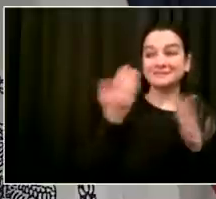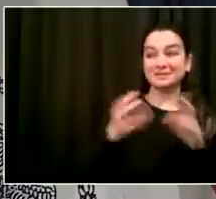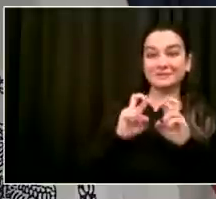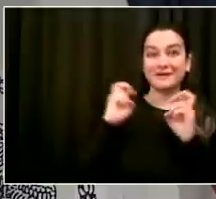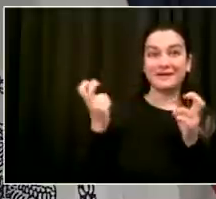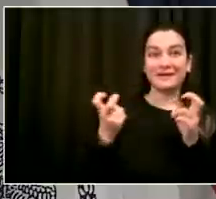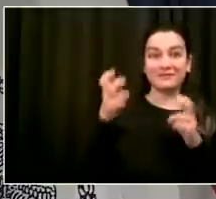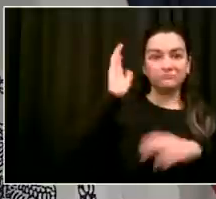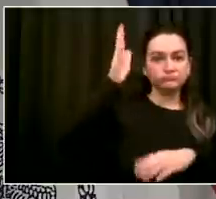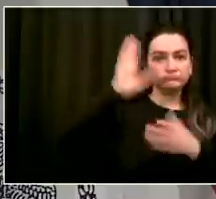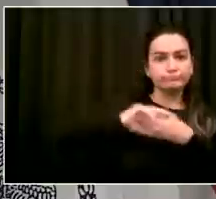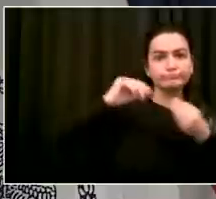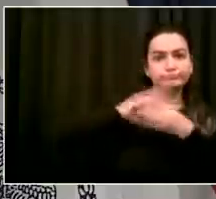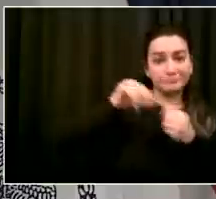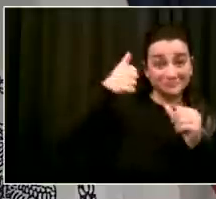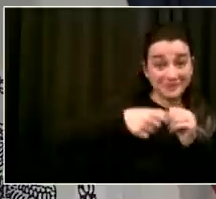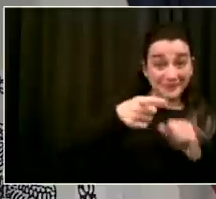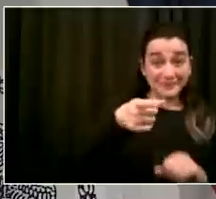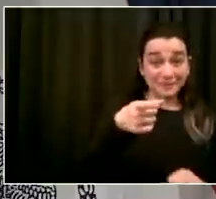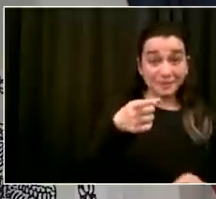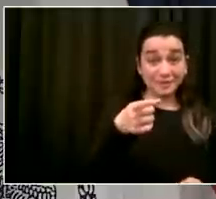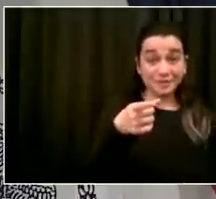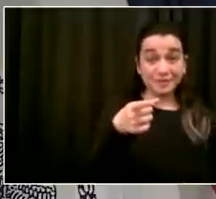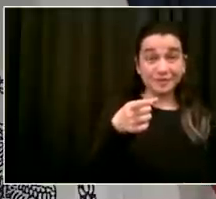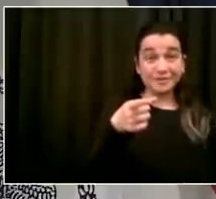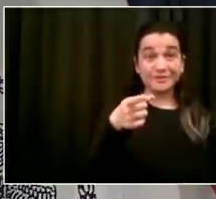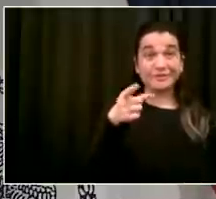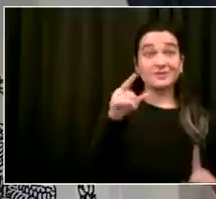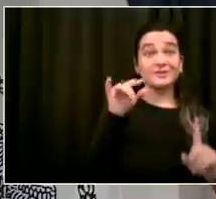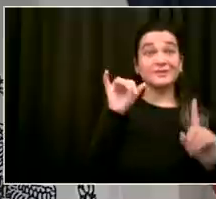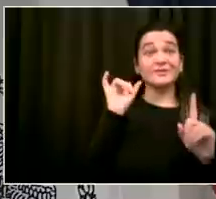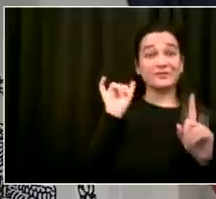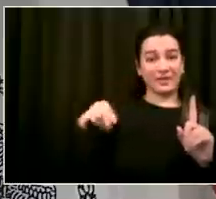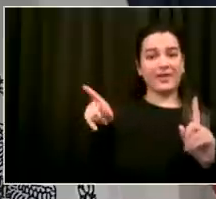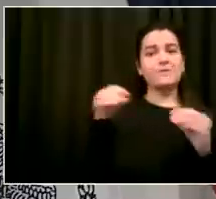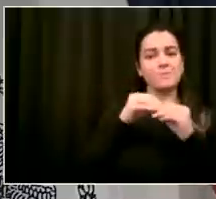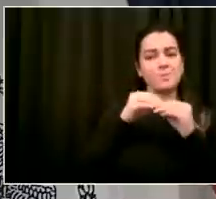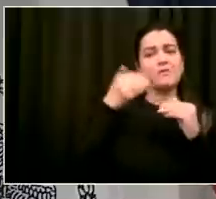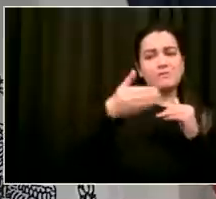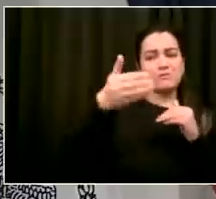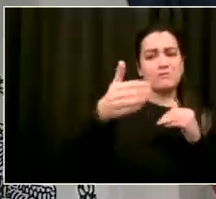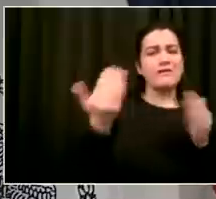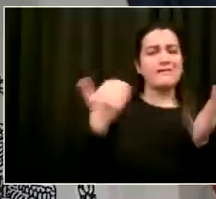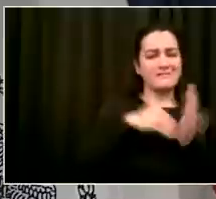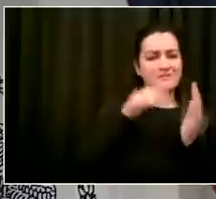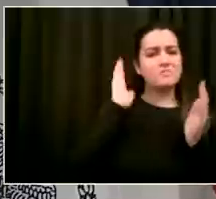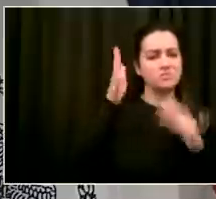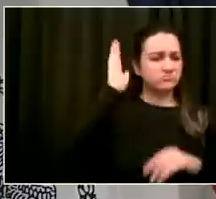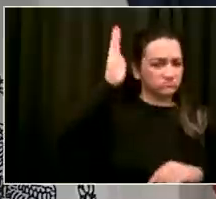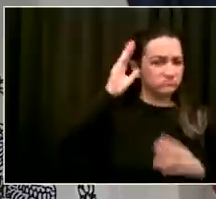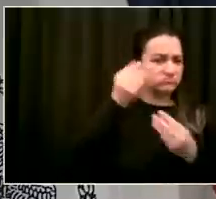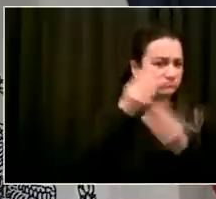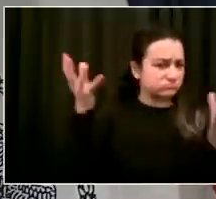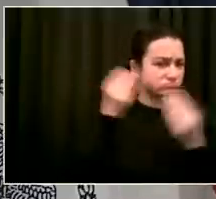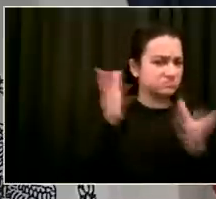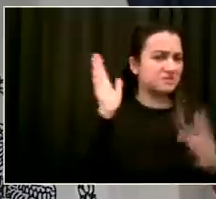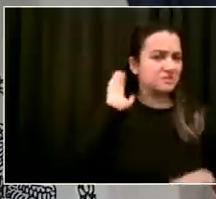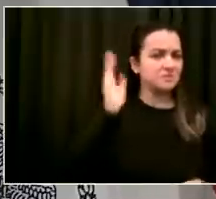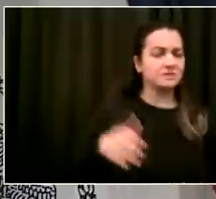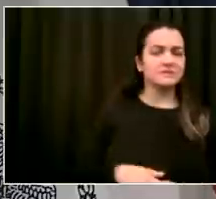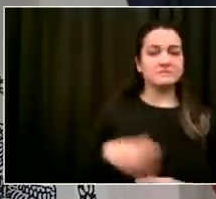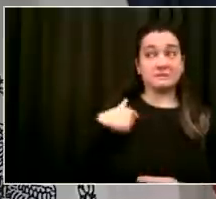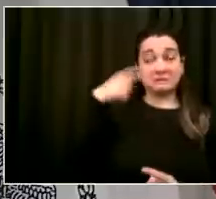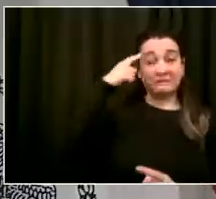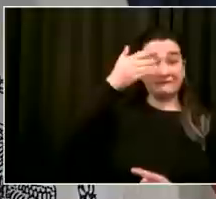makers. So you'll see that in Staten Island. You'll see that in all five boroughs. Dr. Long, why don't you talk a little bit more about how that outreach